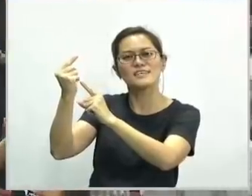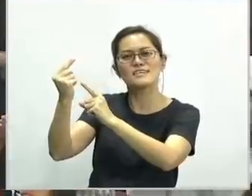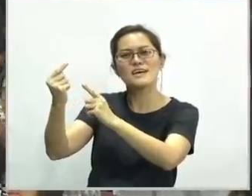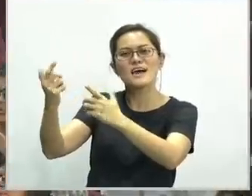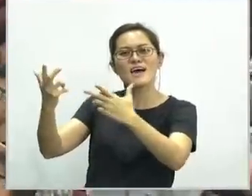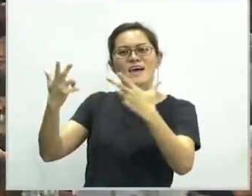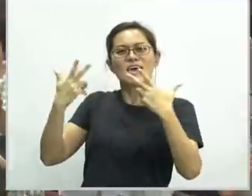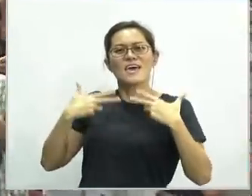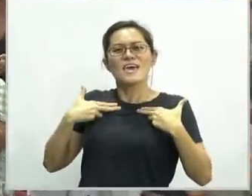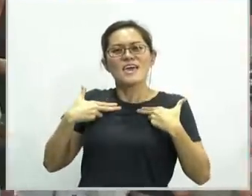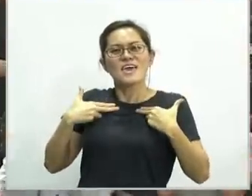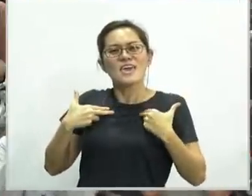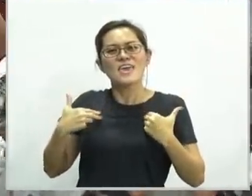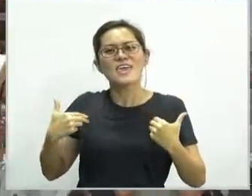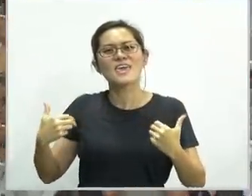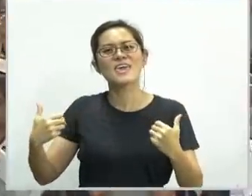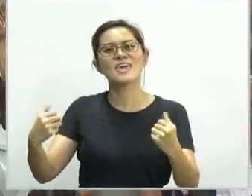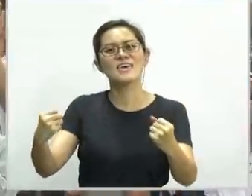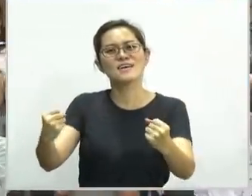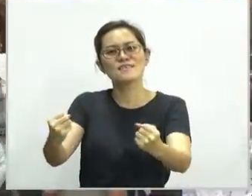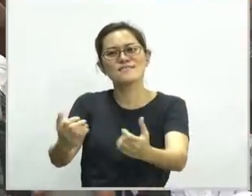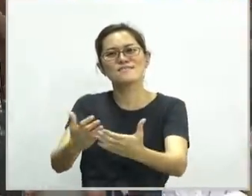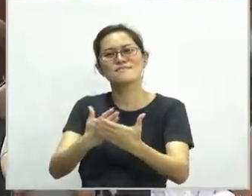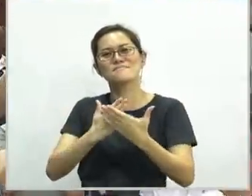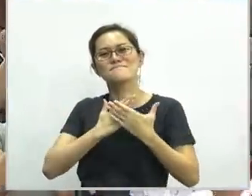Heal my heart.